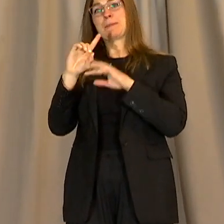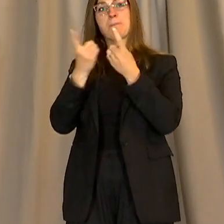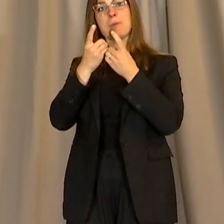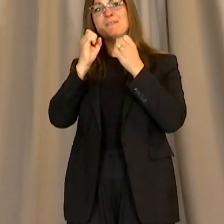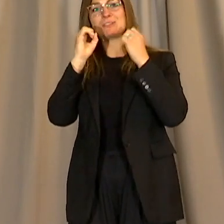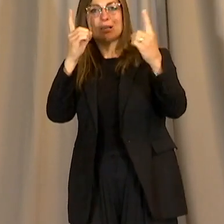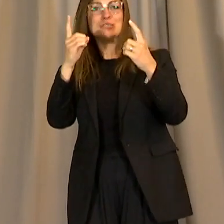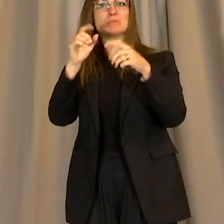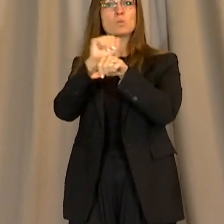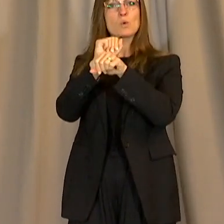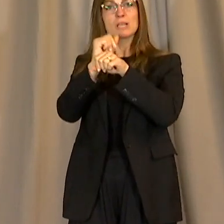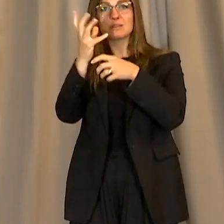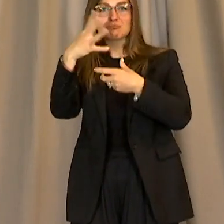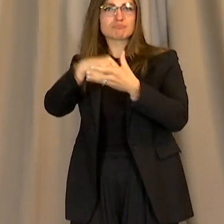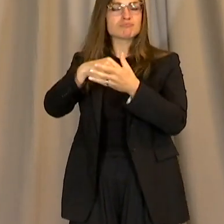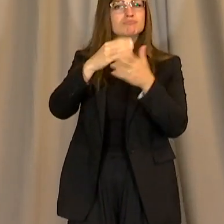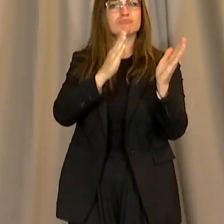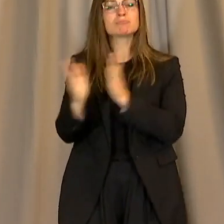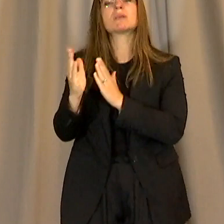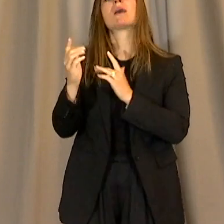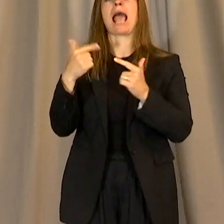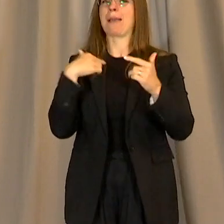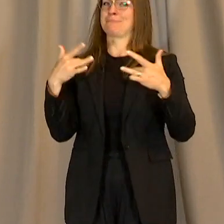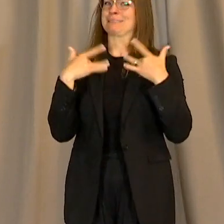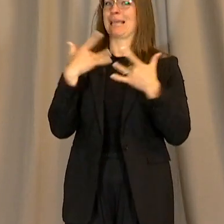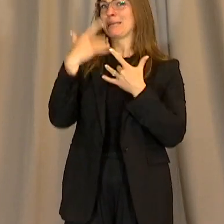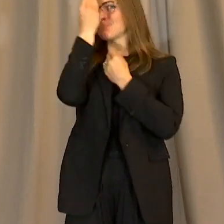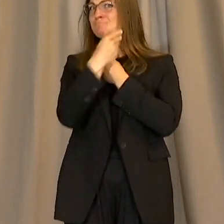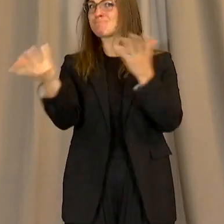excited to do that. Thank you. Thank you so much.